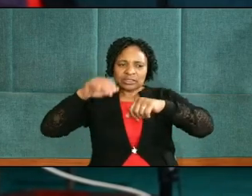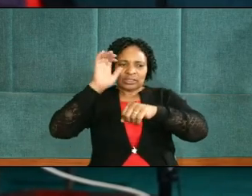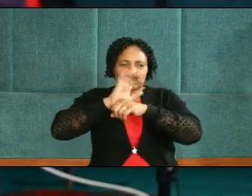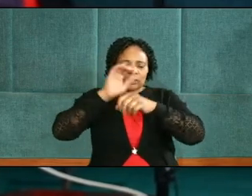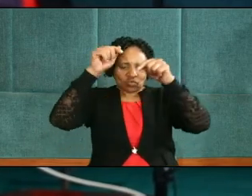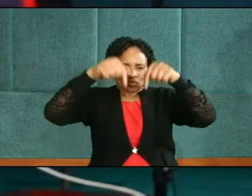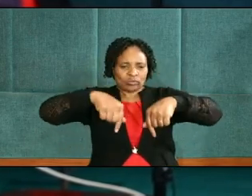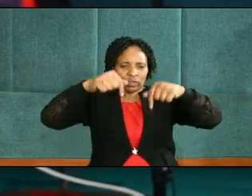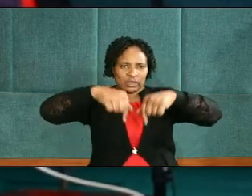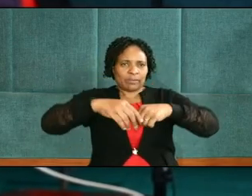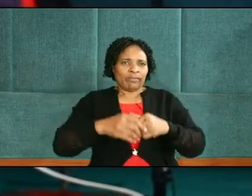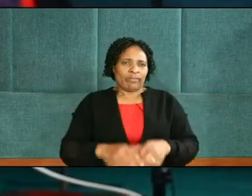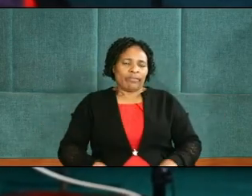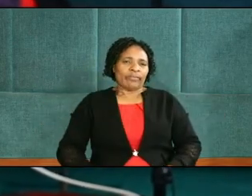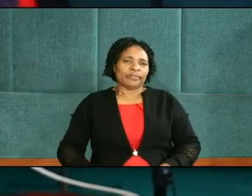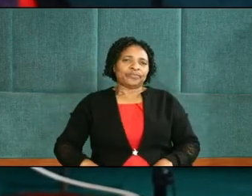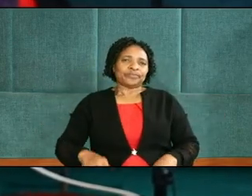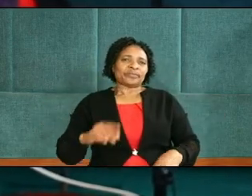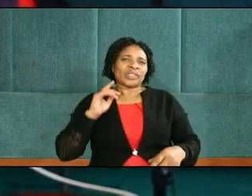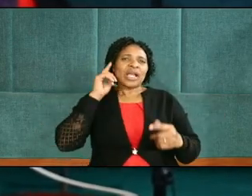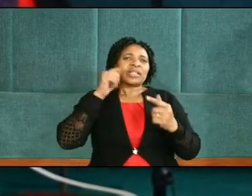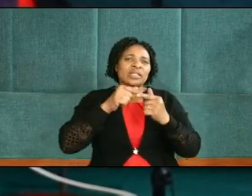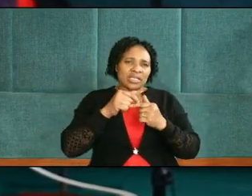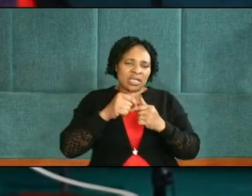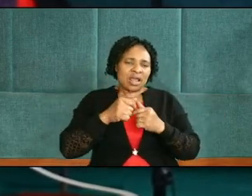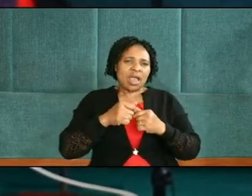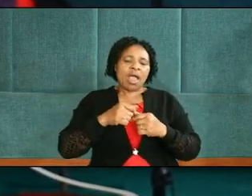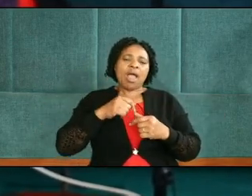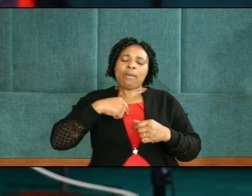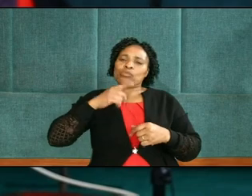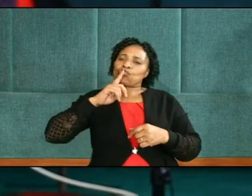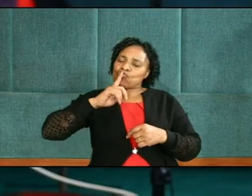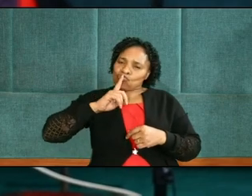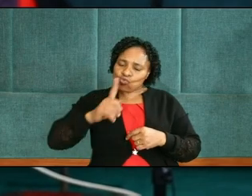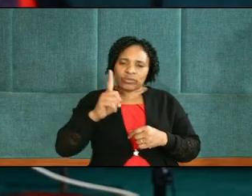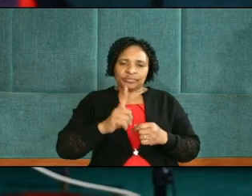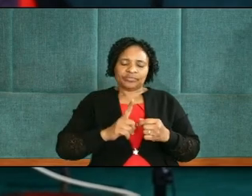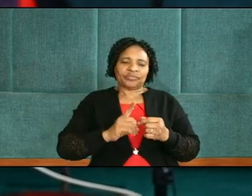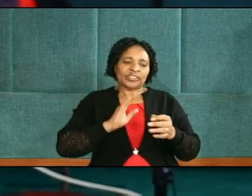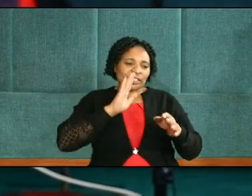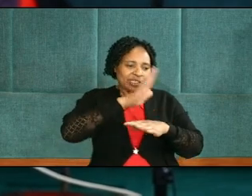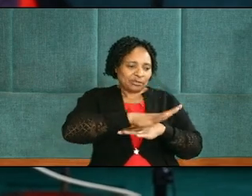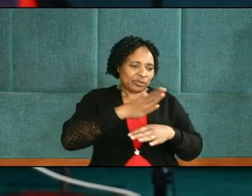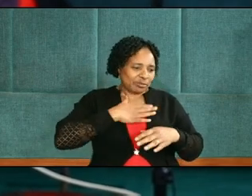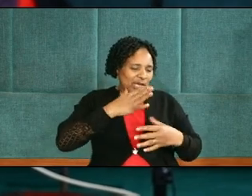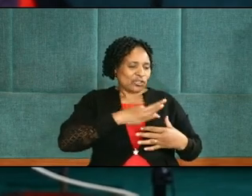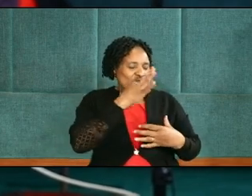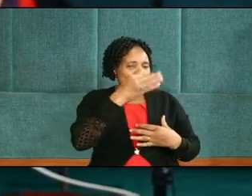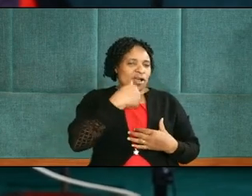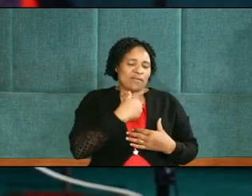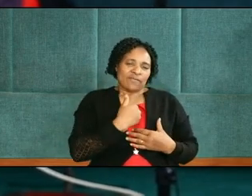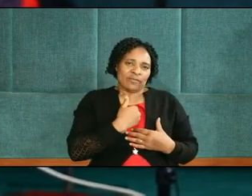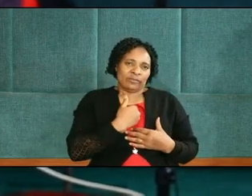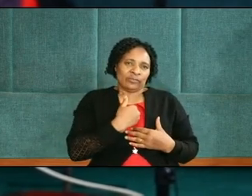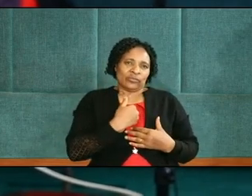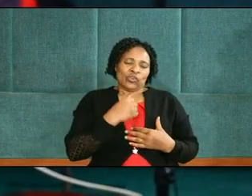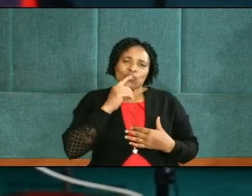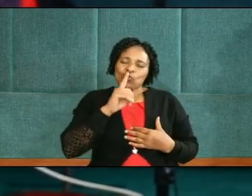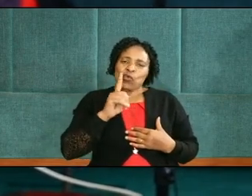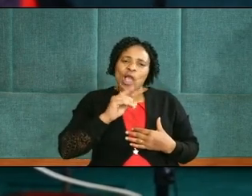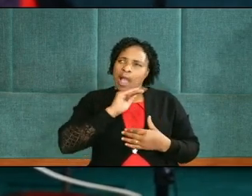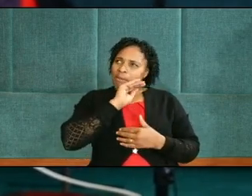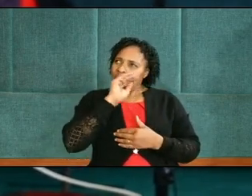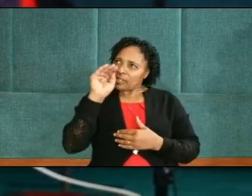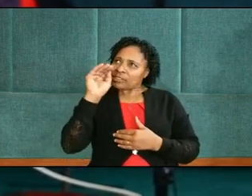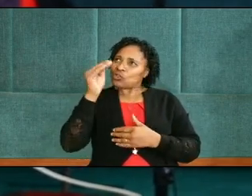today until I guarantee that the deposit in my soul. So I am asking